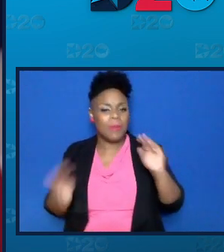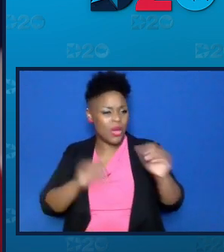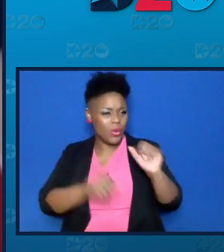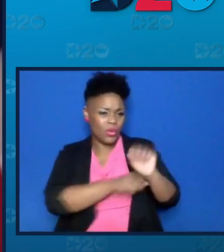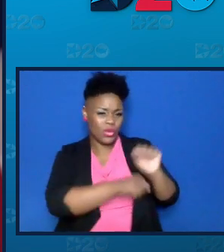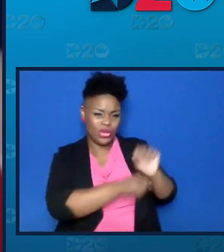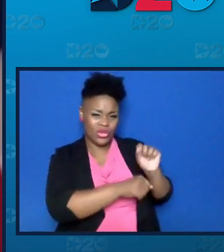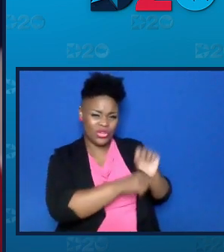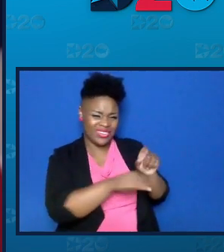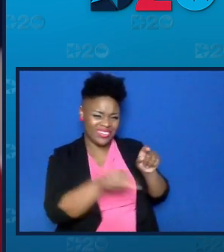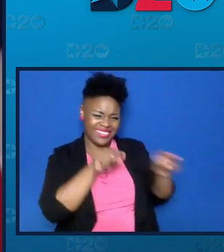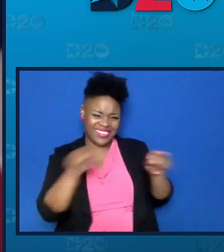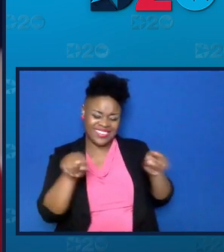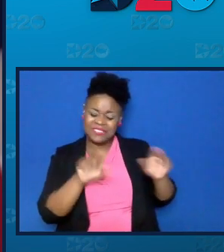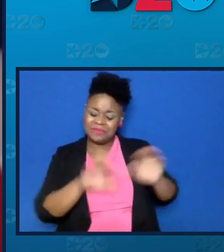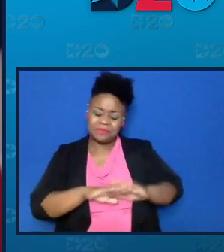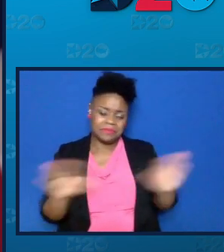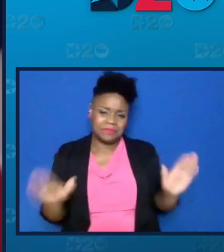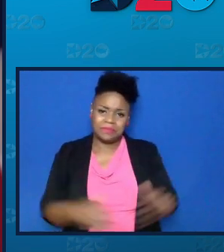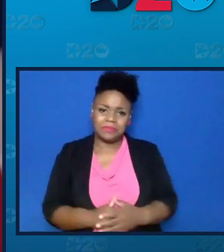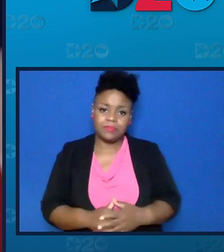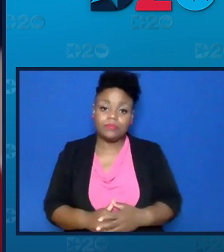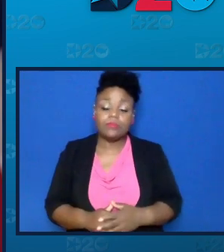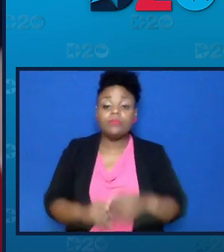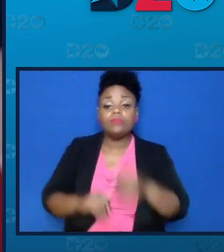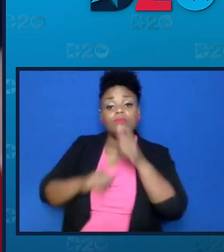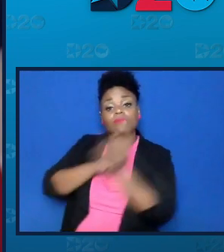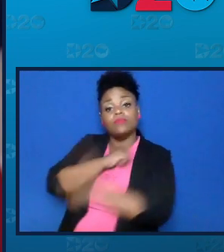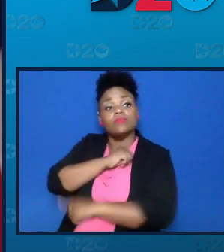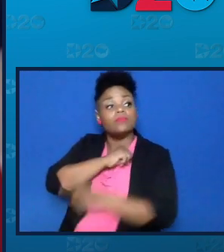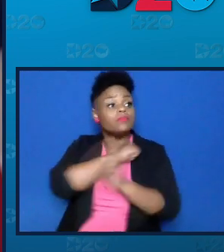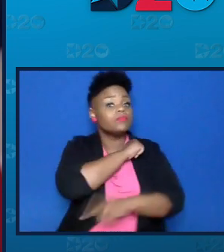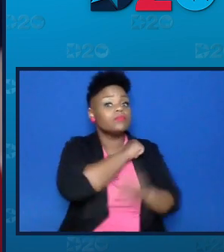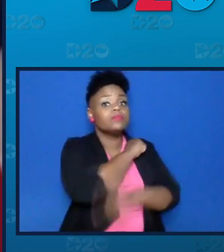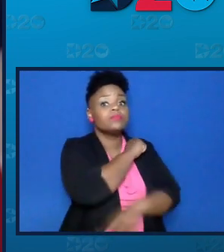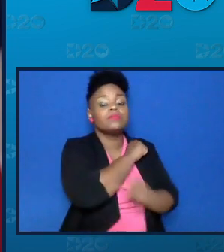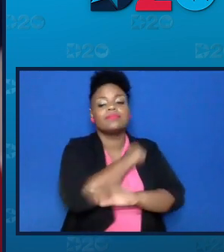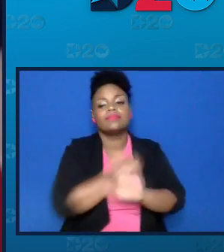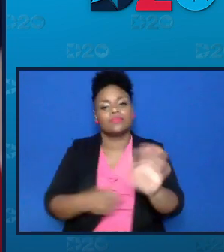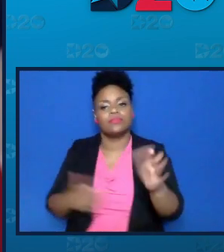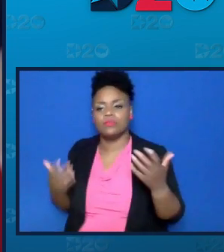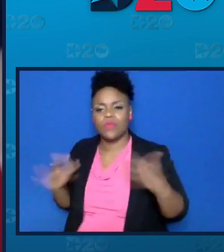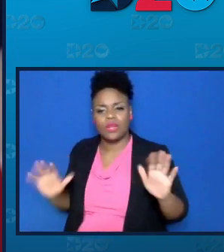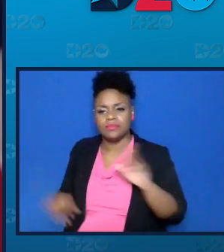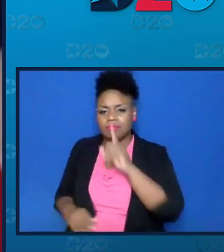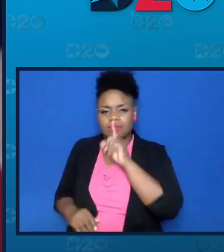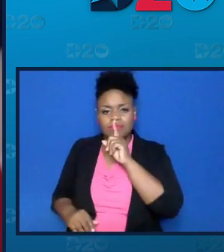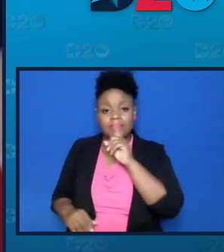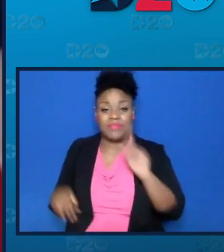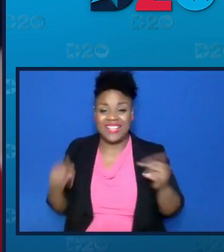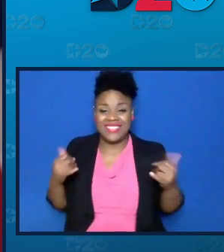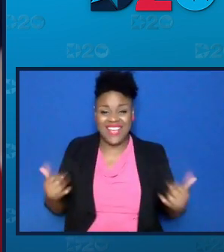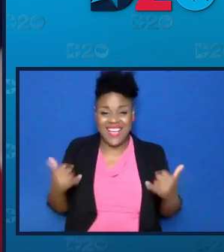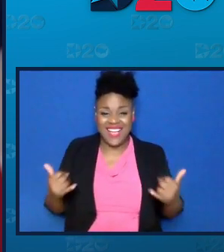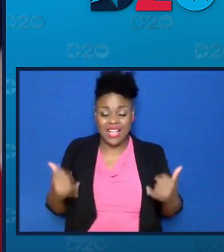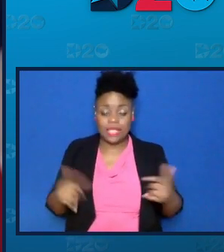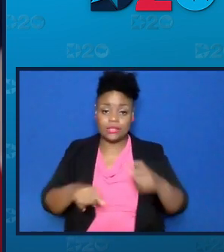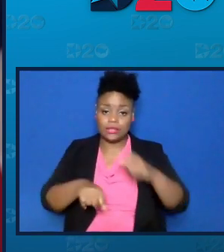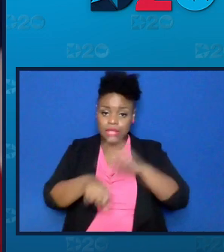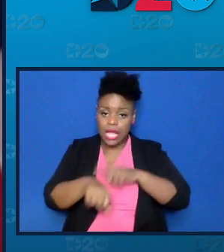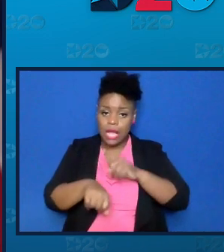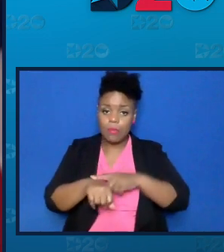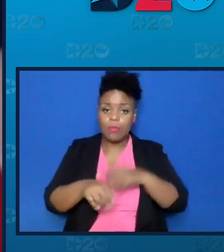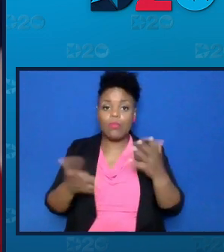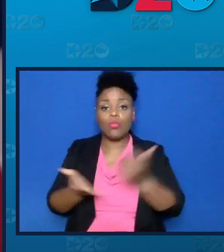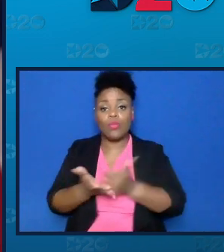I'm not looking to punish anyone. Far from it. But it's long past time the wealthiest people and the biggest corporations